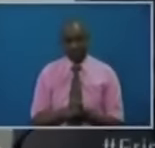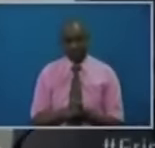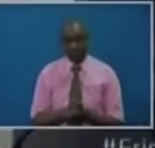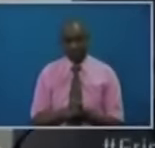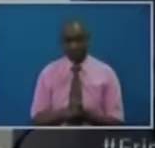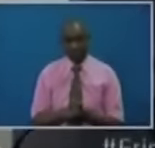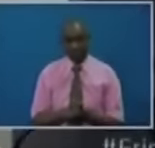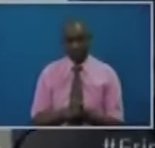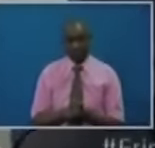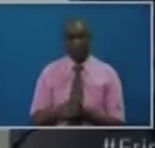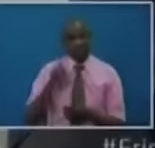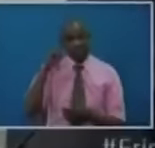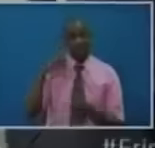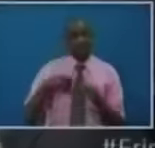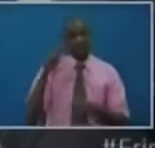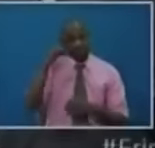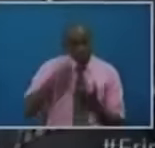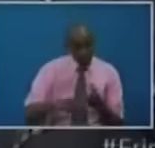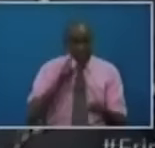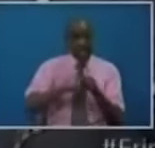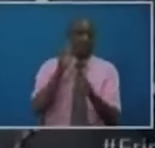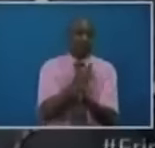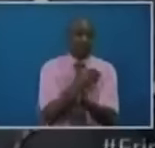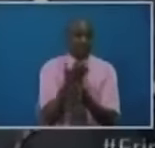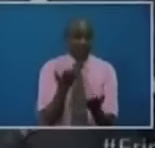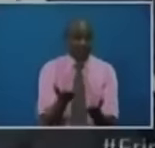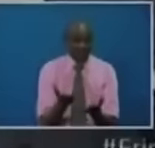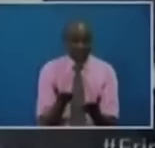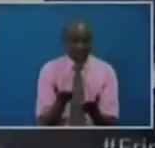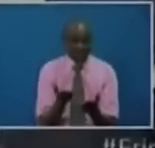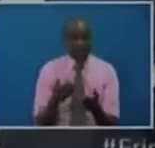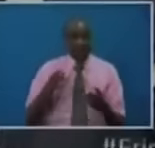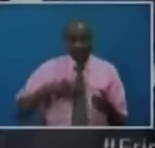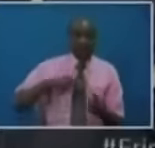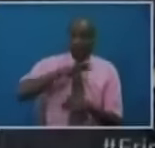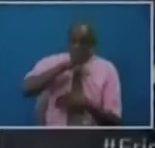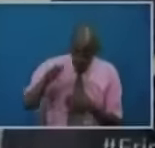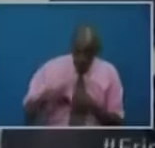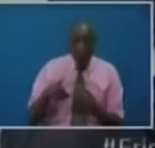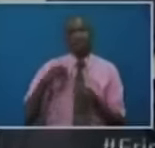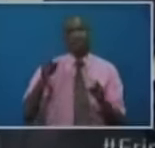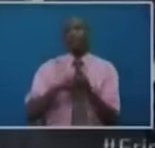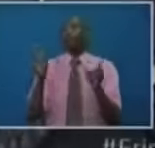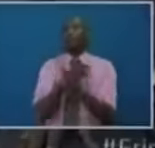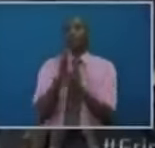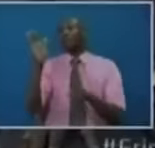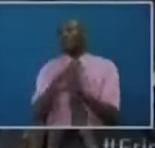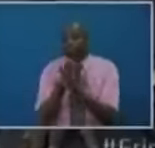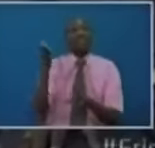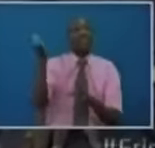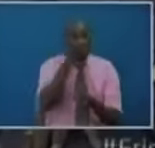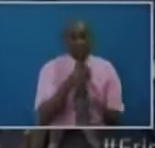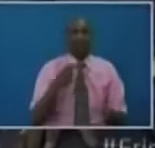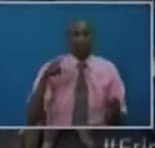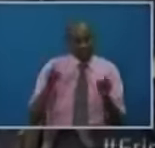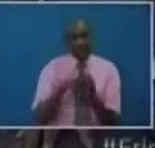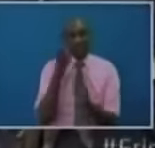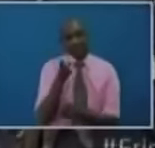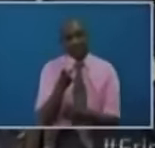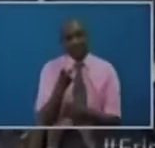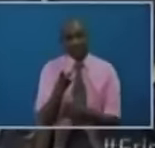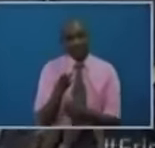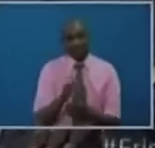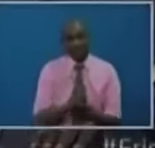person thinks that going to music, because everybody else is a musician, and you find somebody